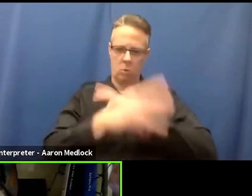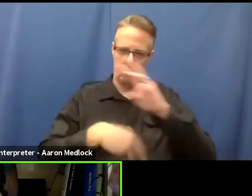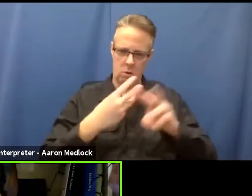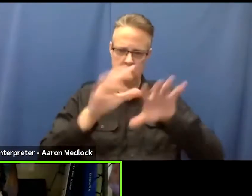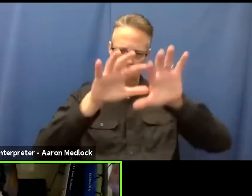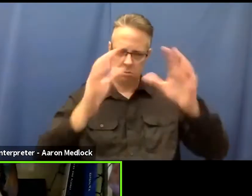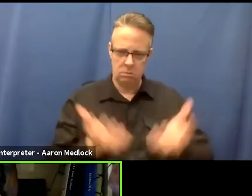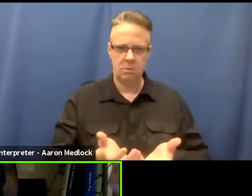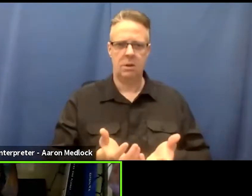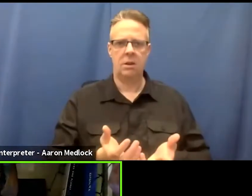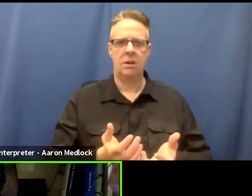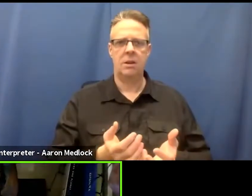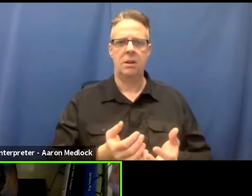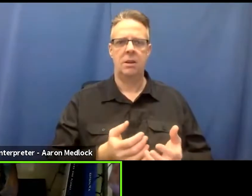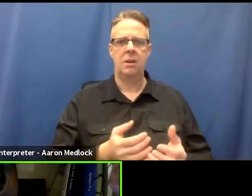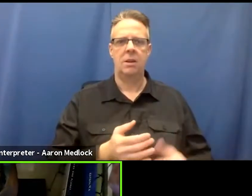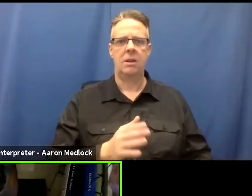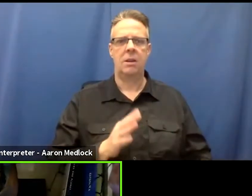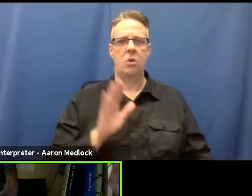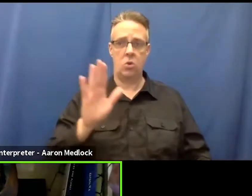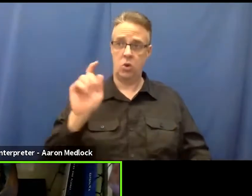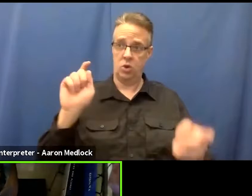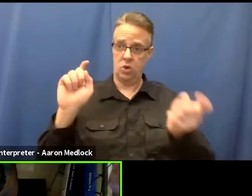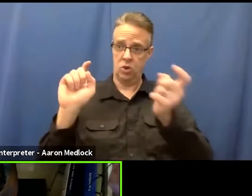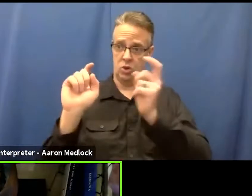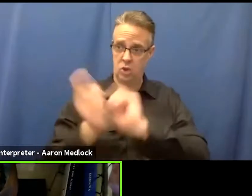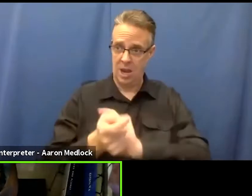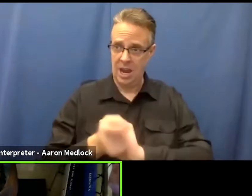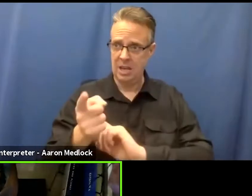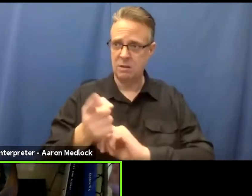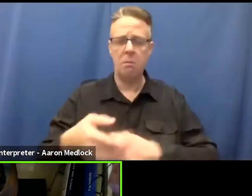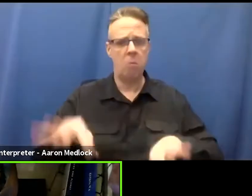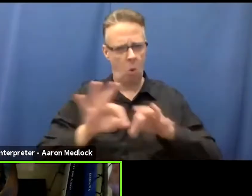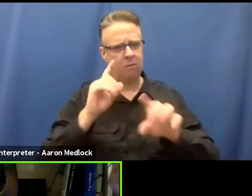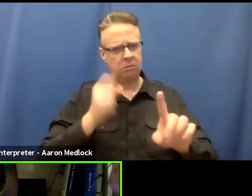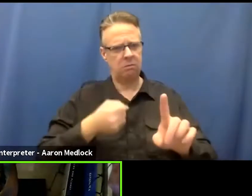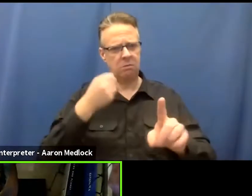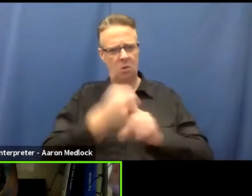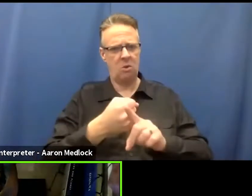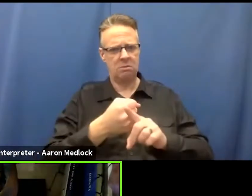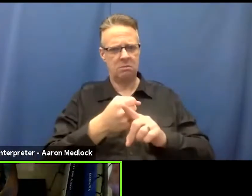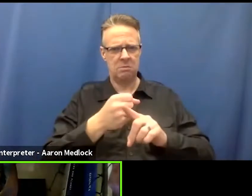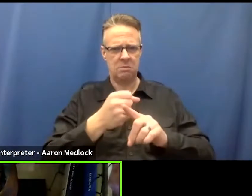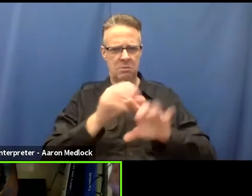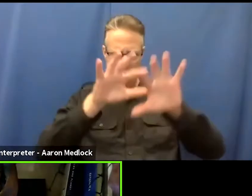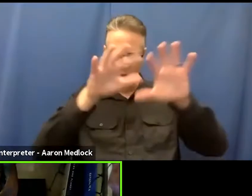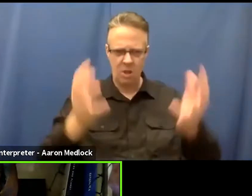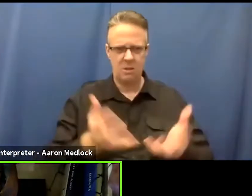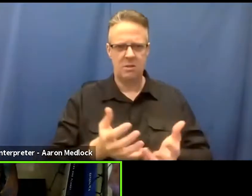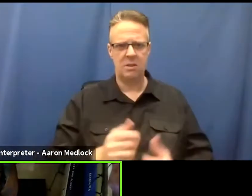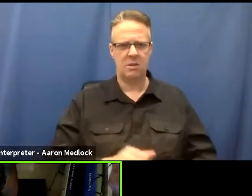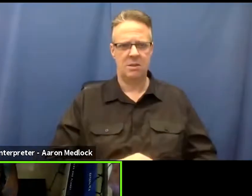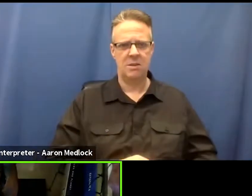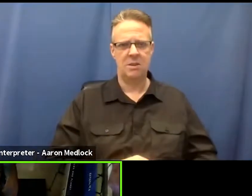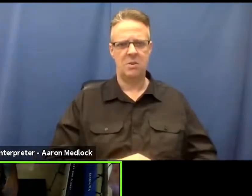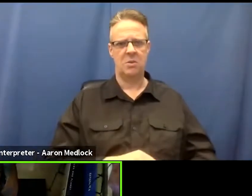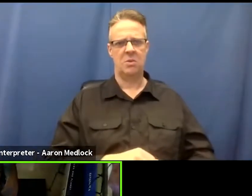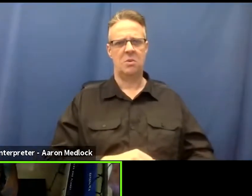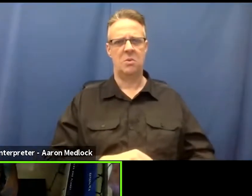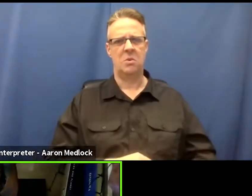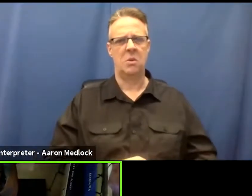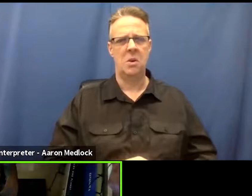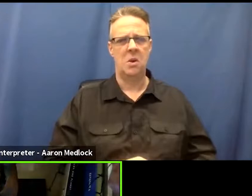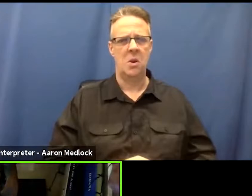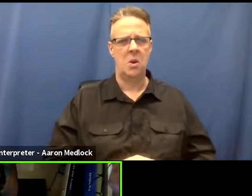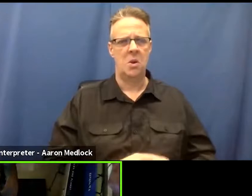you are trying to call for is important globally, because we're actually in quite a privileged position, you know,